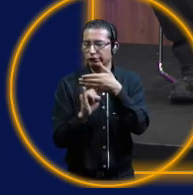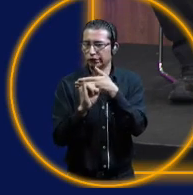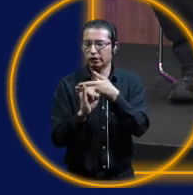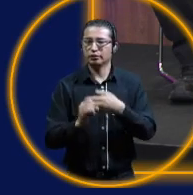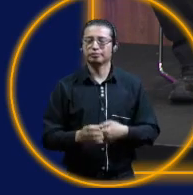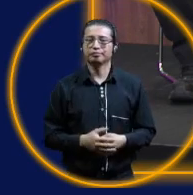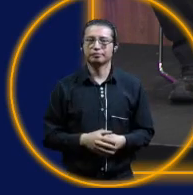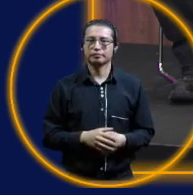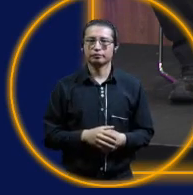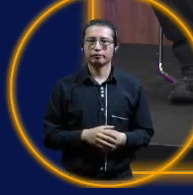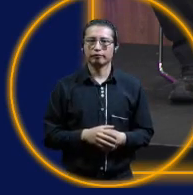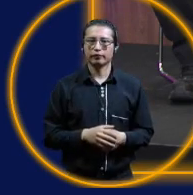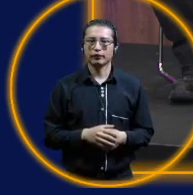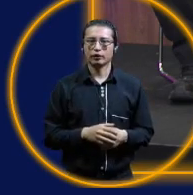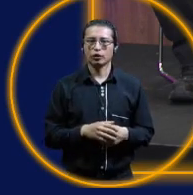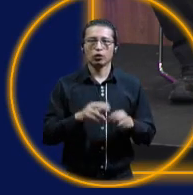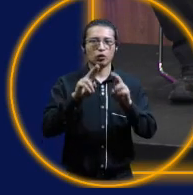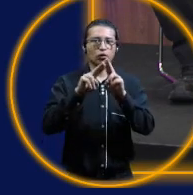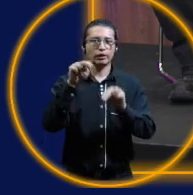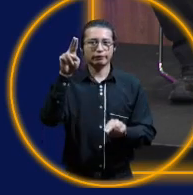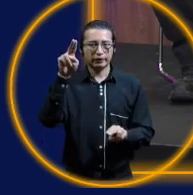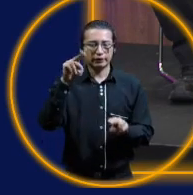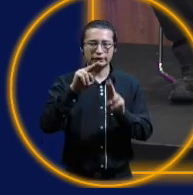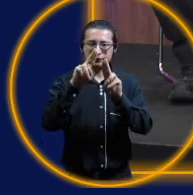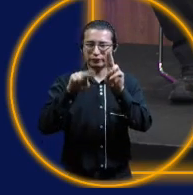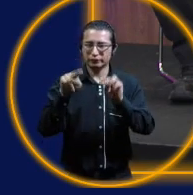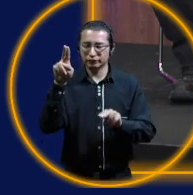until my eyes roll out of my head.